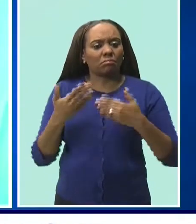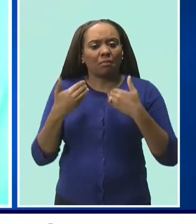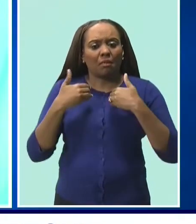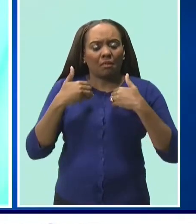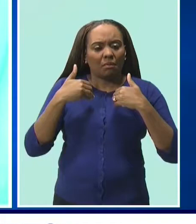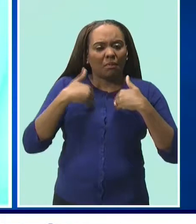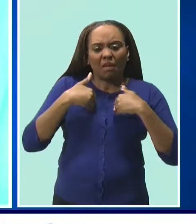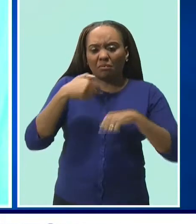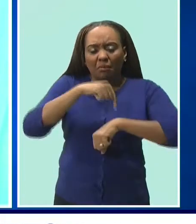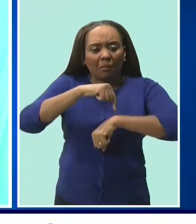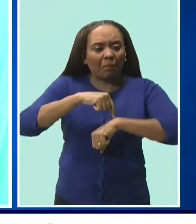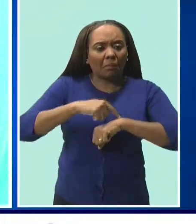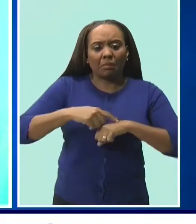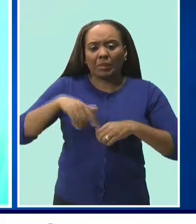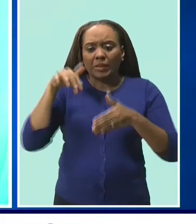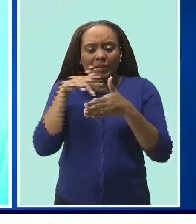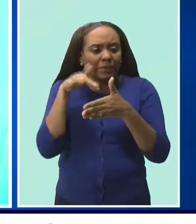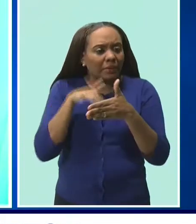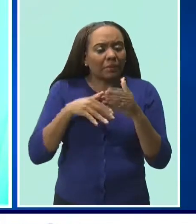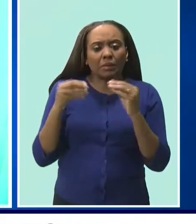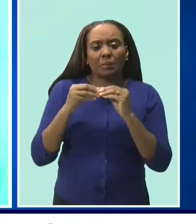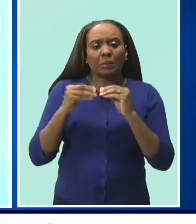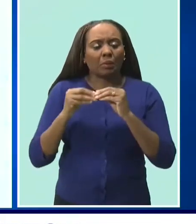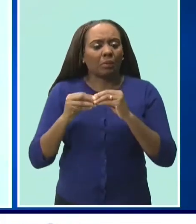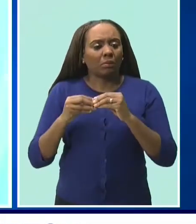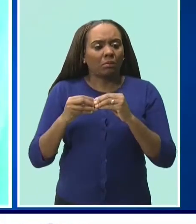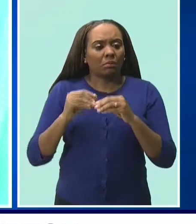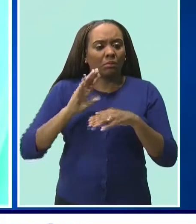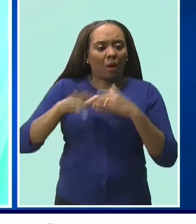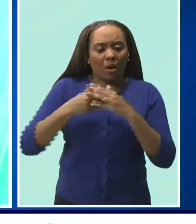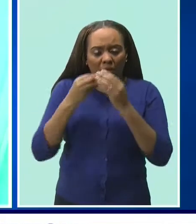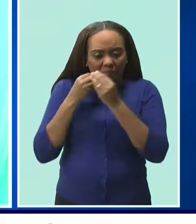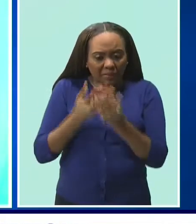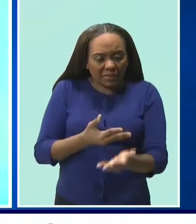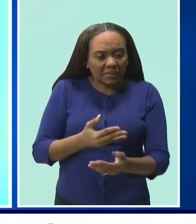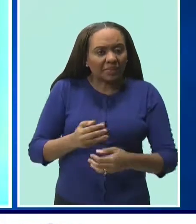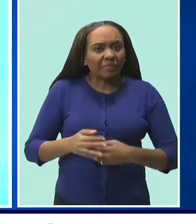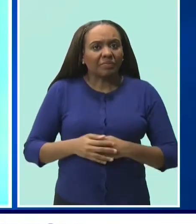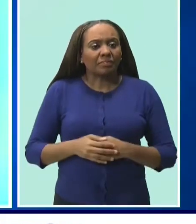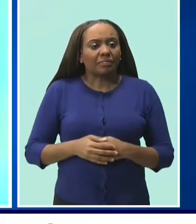the response and the engagement that they require. The preparation for